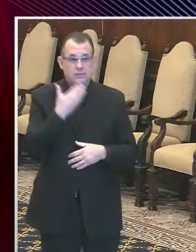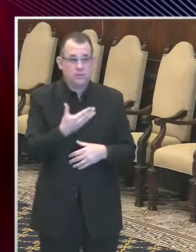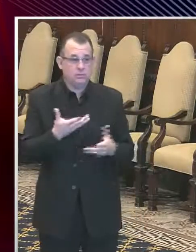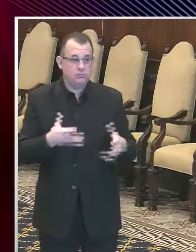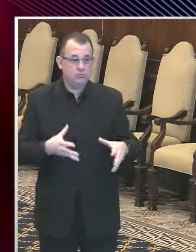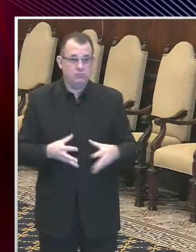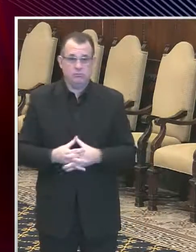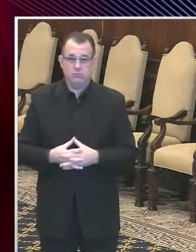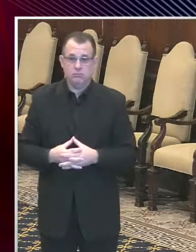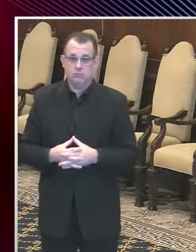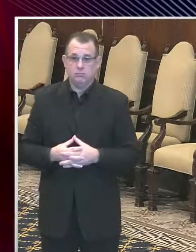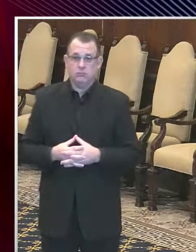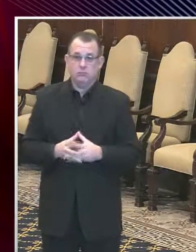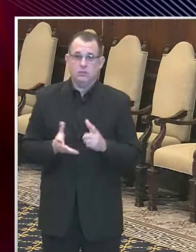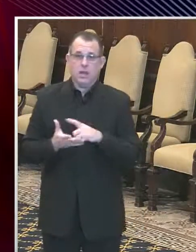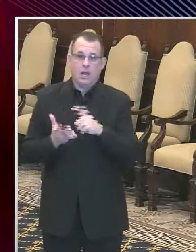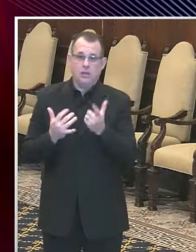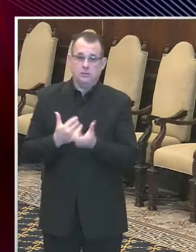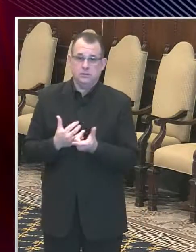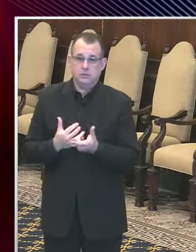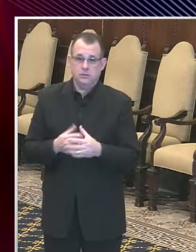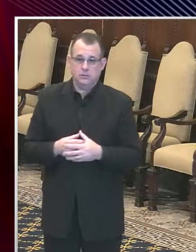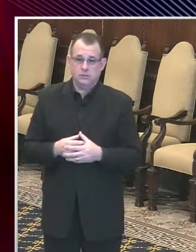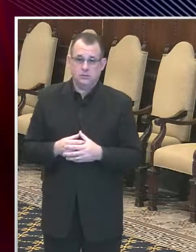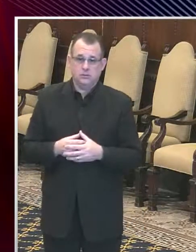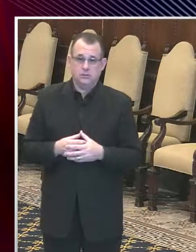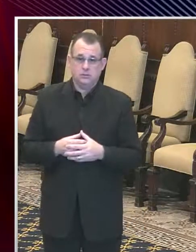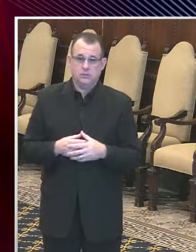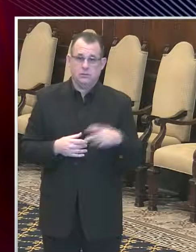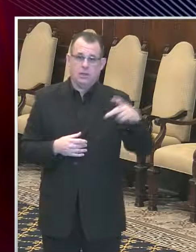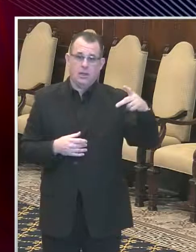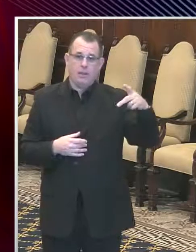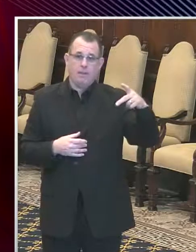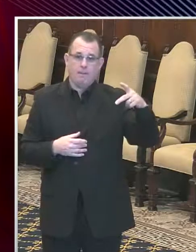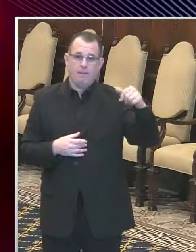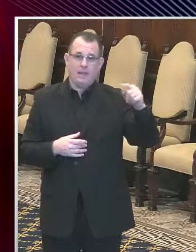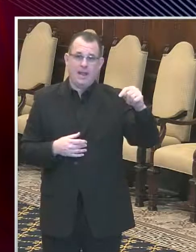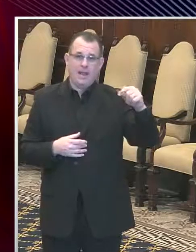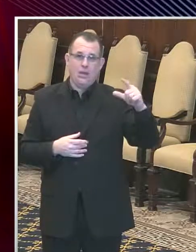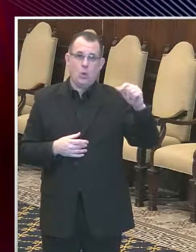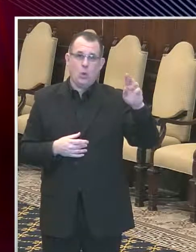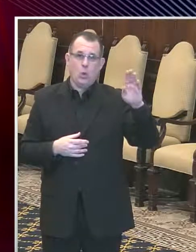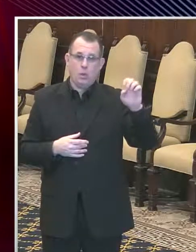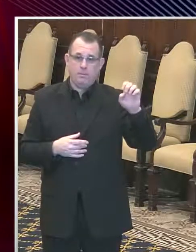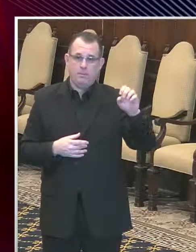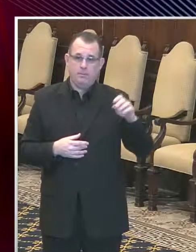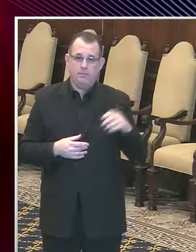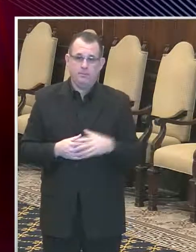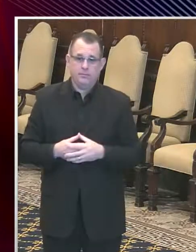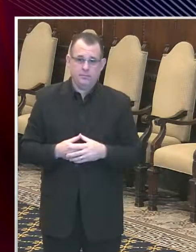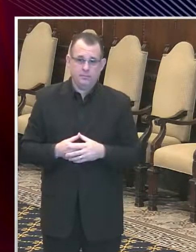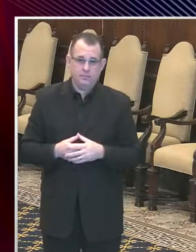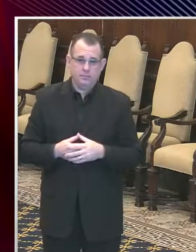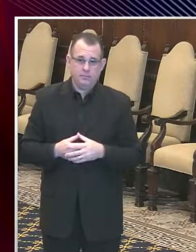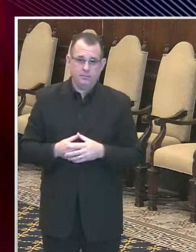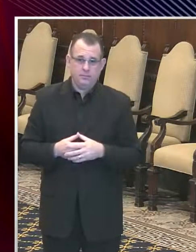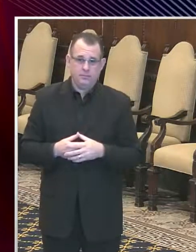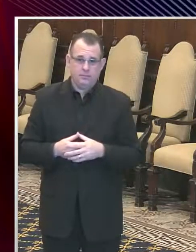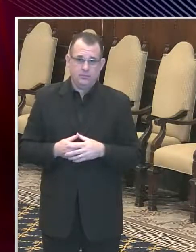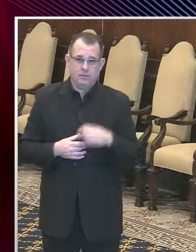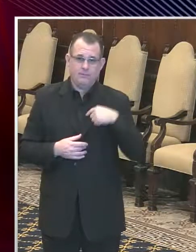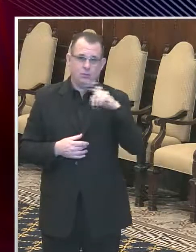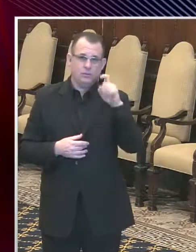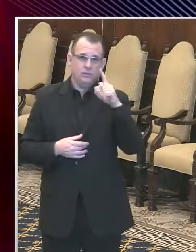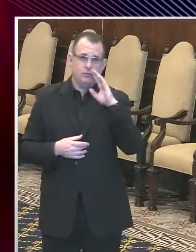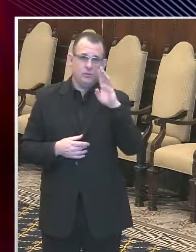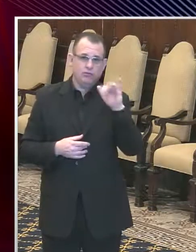Okay. Thank you, Natasha. We're going to go to Pat Loeb with KYW. Pat? Hi, a question for Brian. I